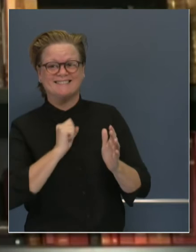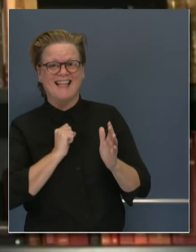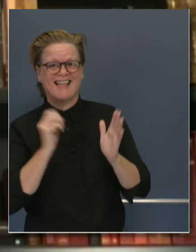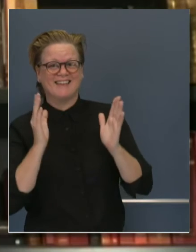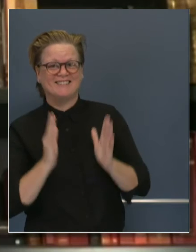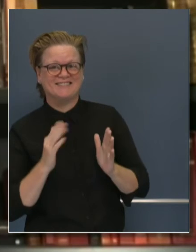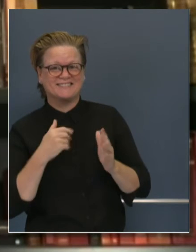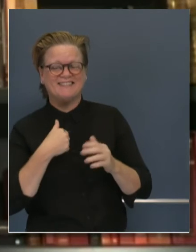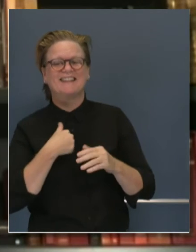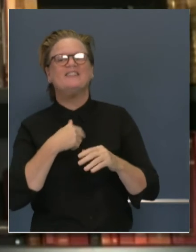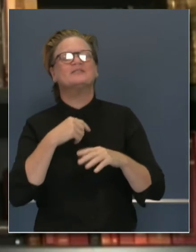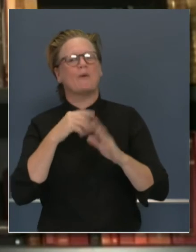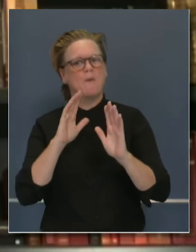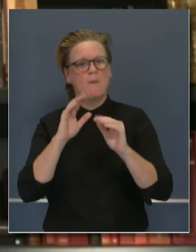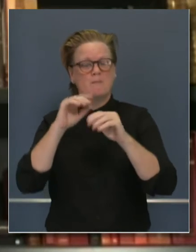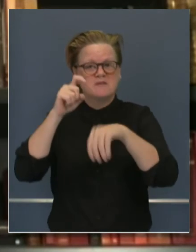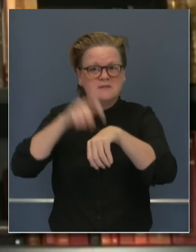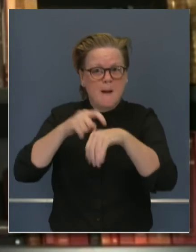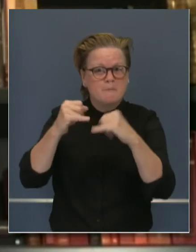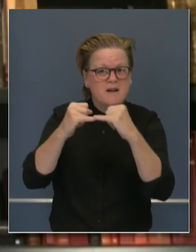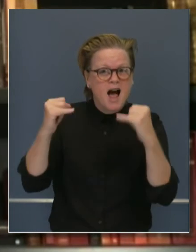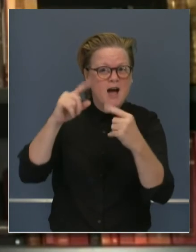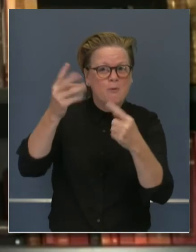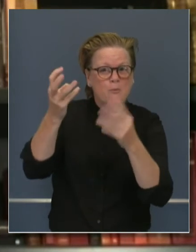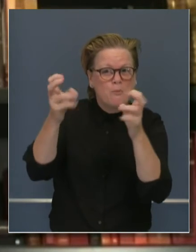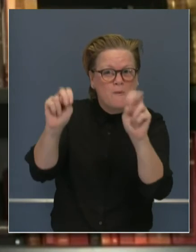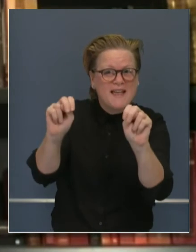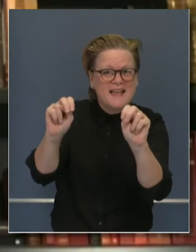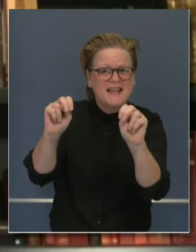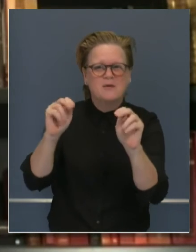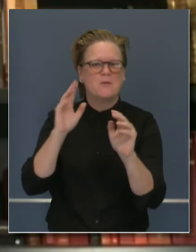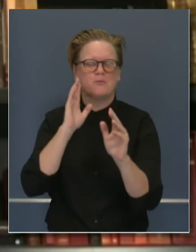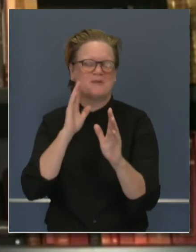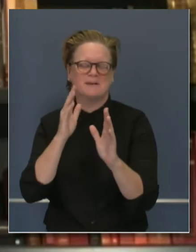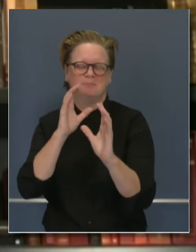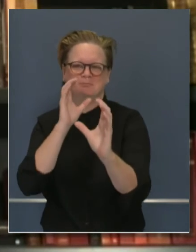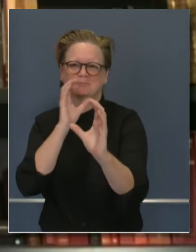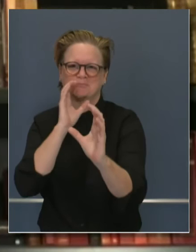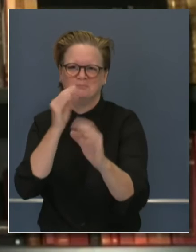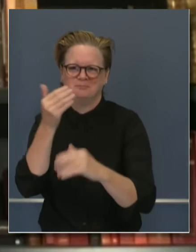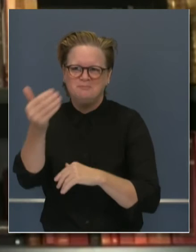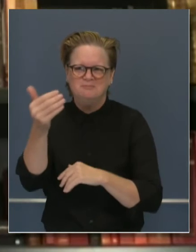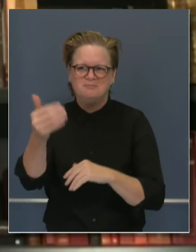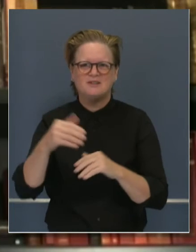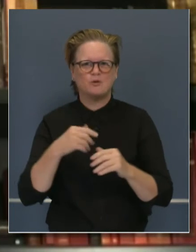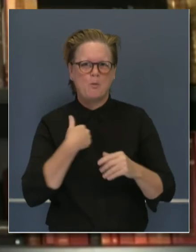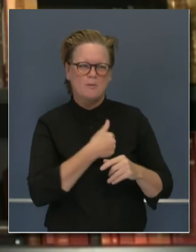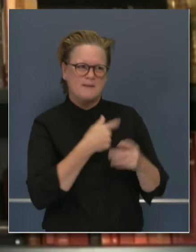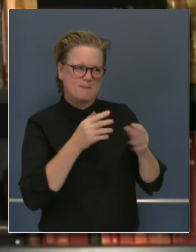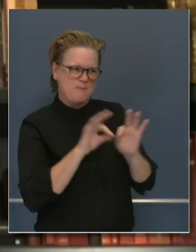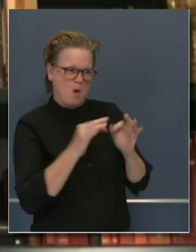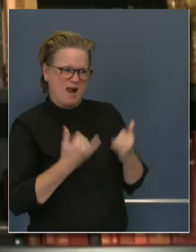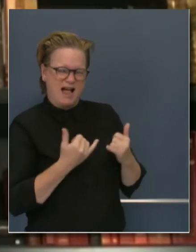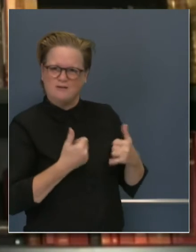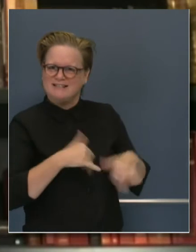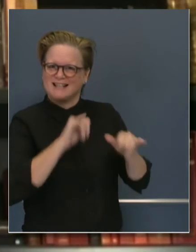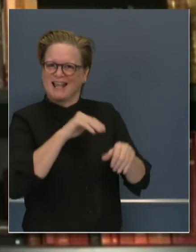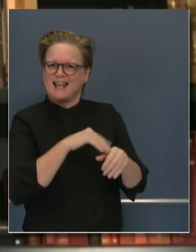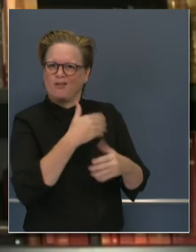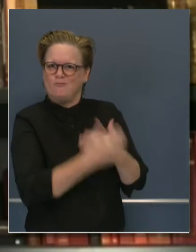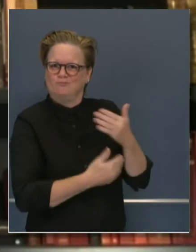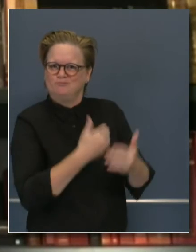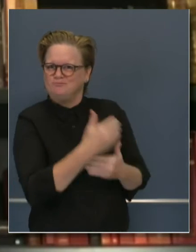have advanced or considered. Obviously, we'll need to get it done before Vice